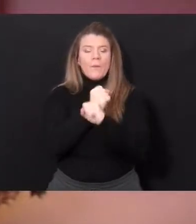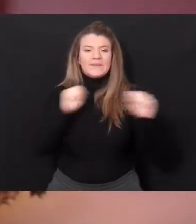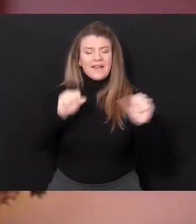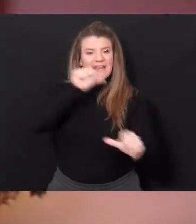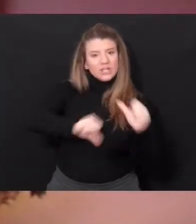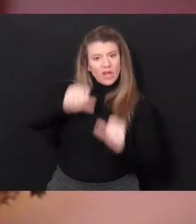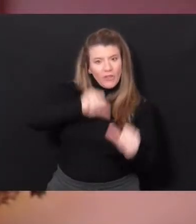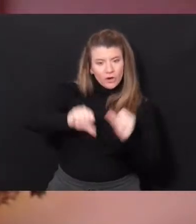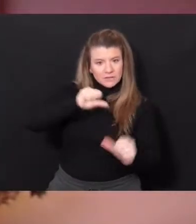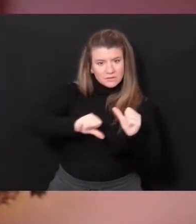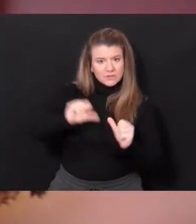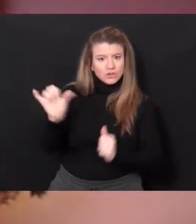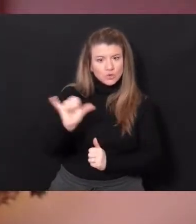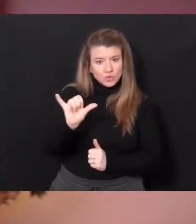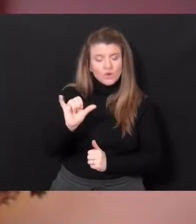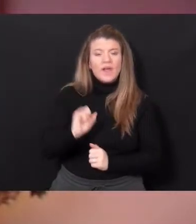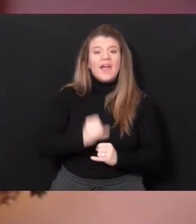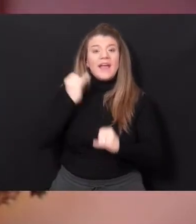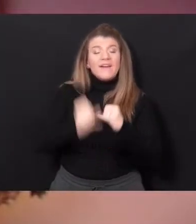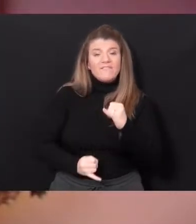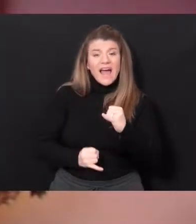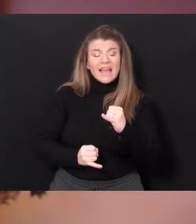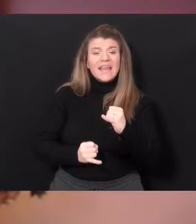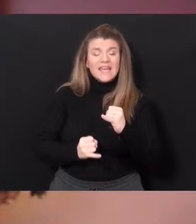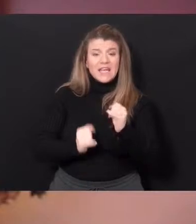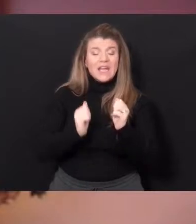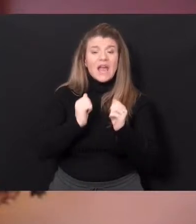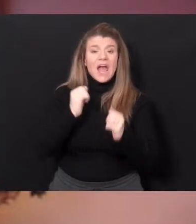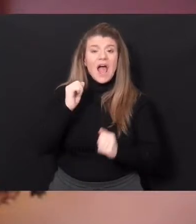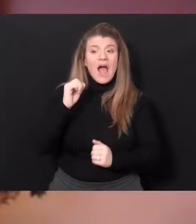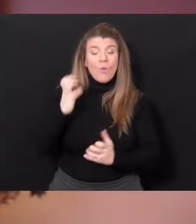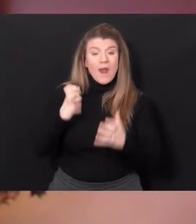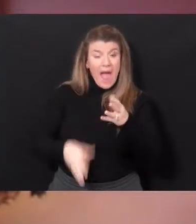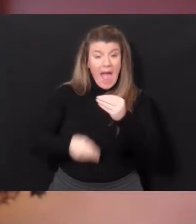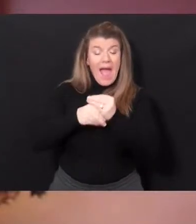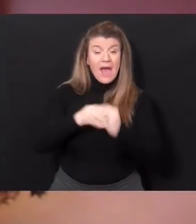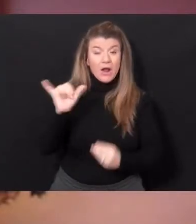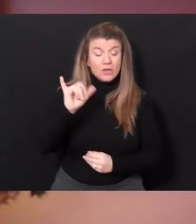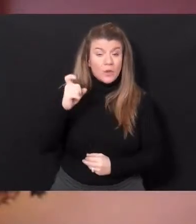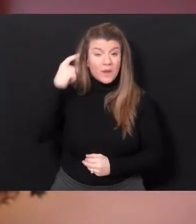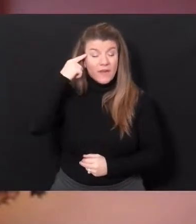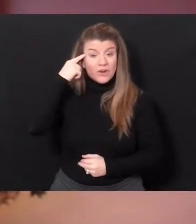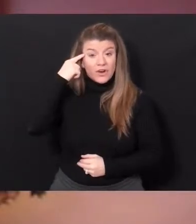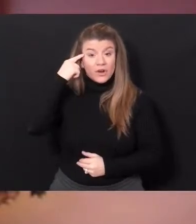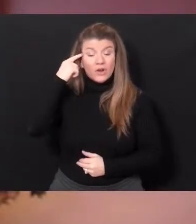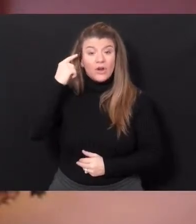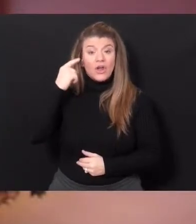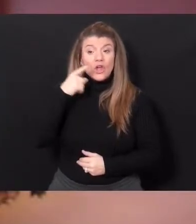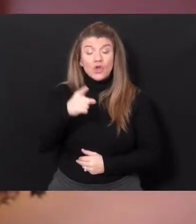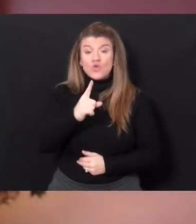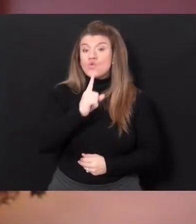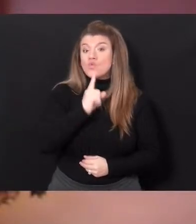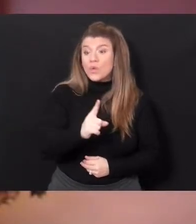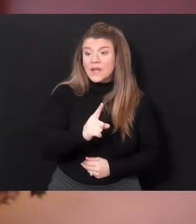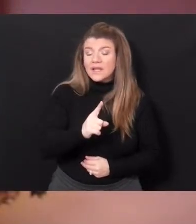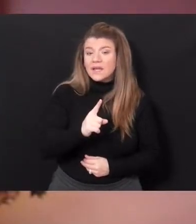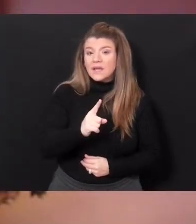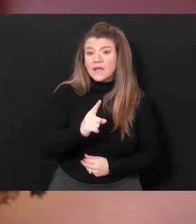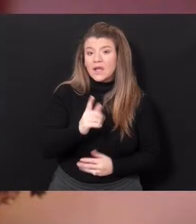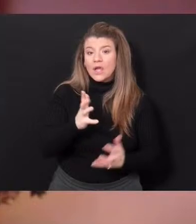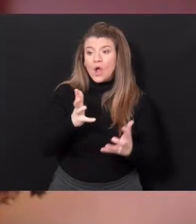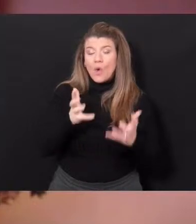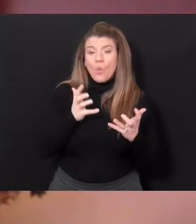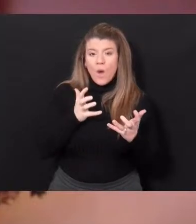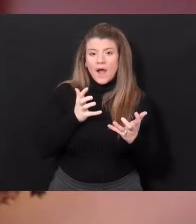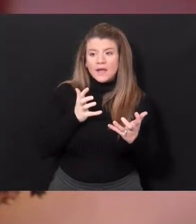protecting each other. And finally, what I would say is, as the governor said, we really want everybody to enroll in